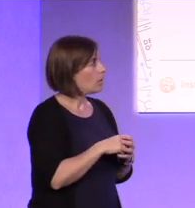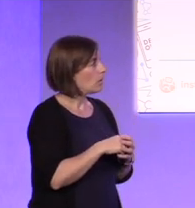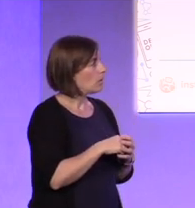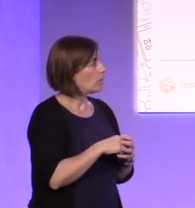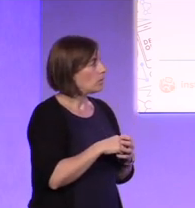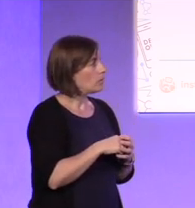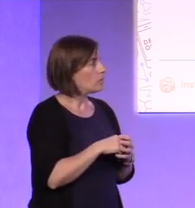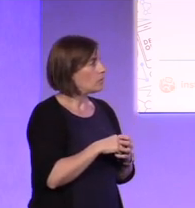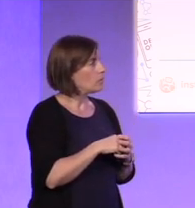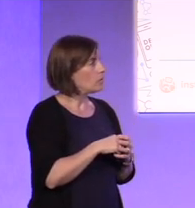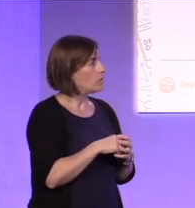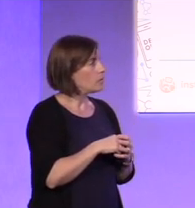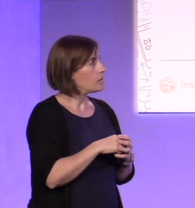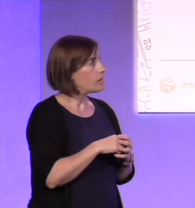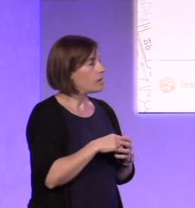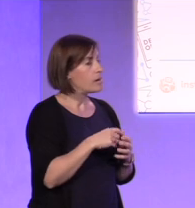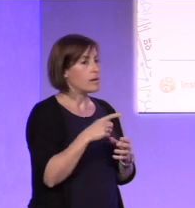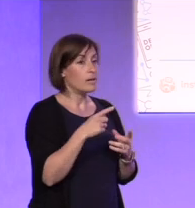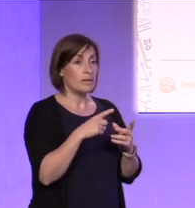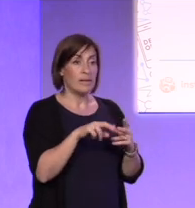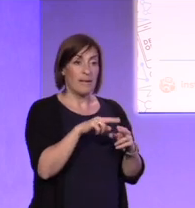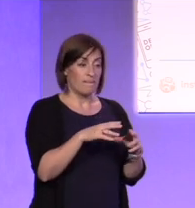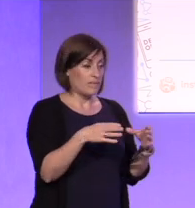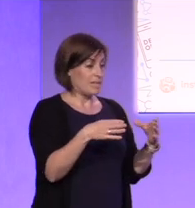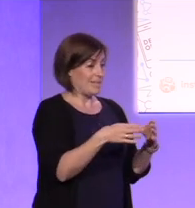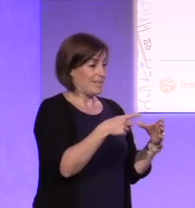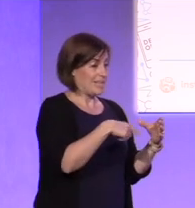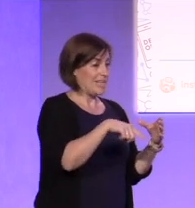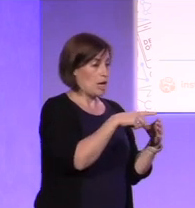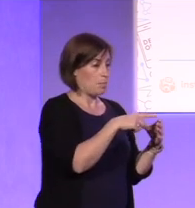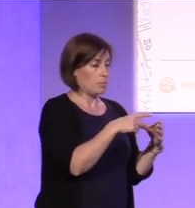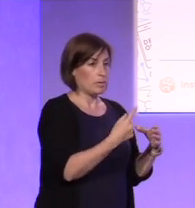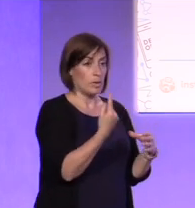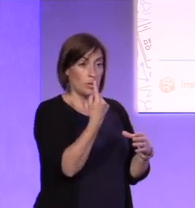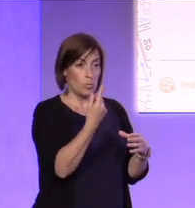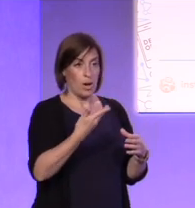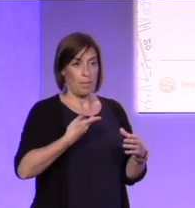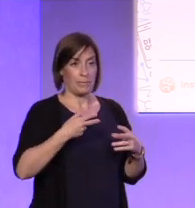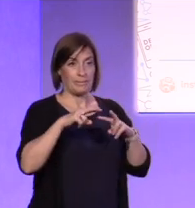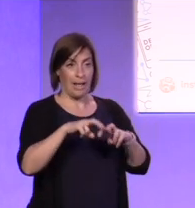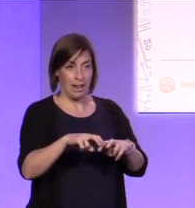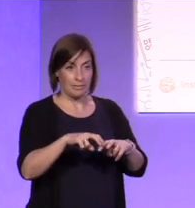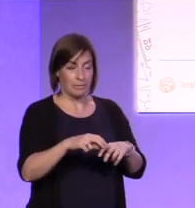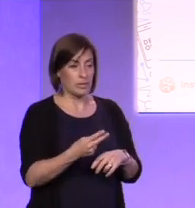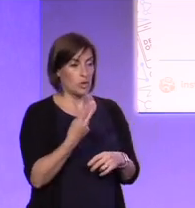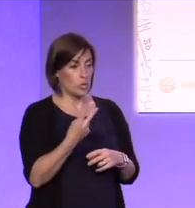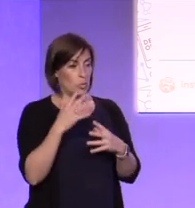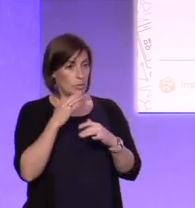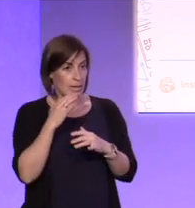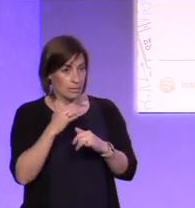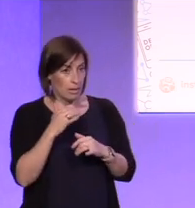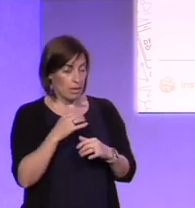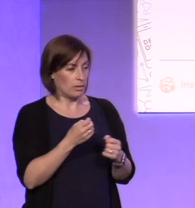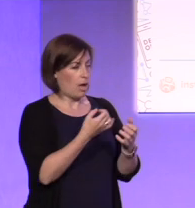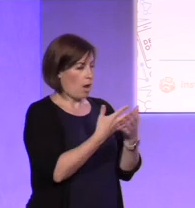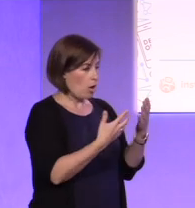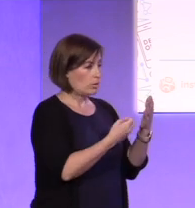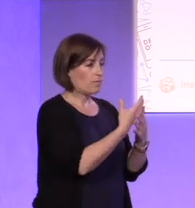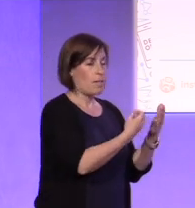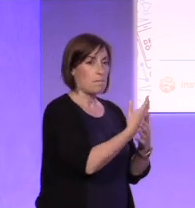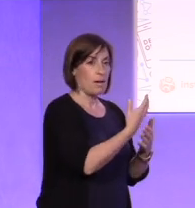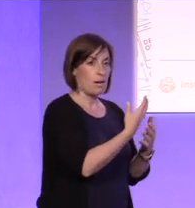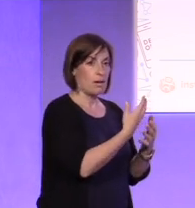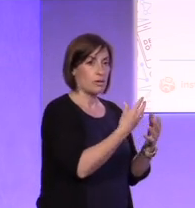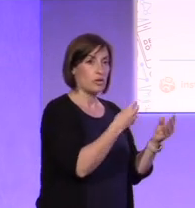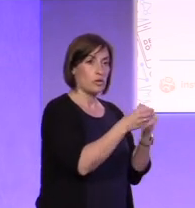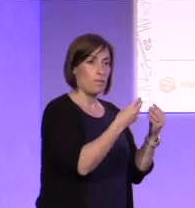team, and it's pretty heavy in software engineers, you've got one business analyst and two testers, you can guess where those queues are going to start to form in